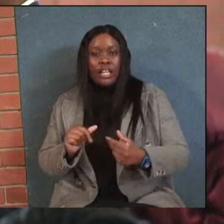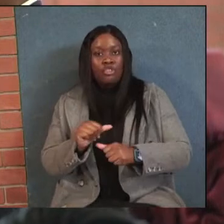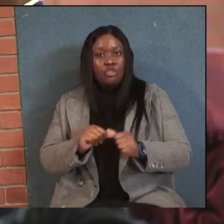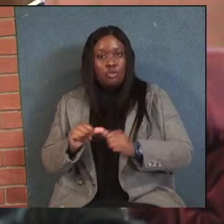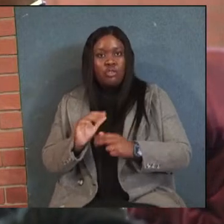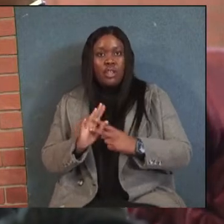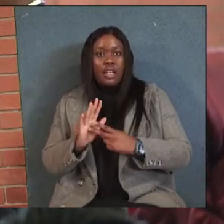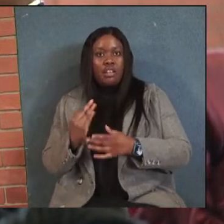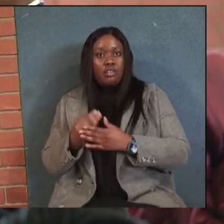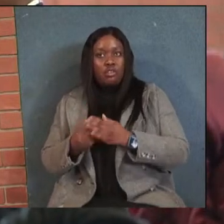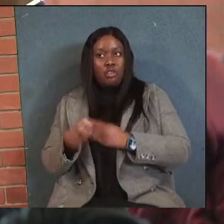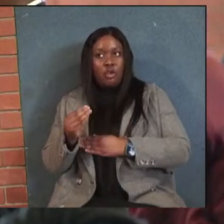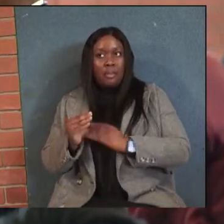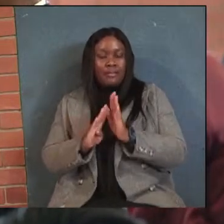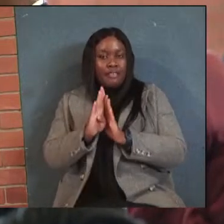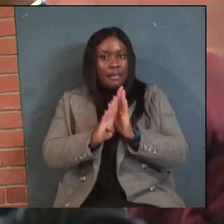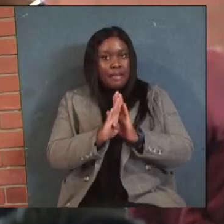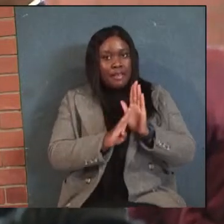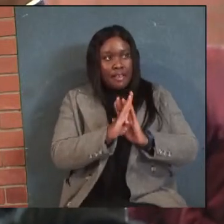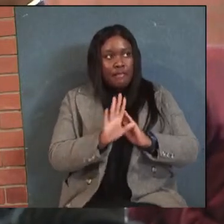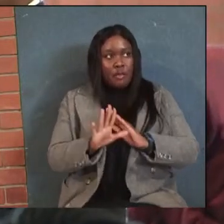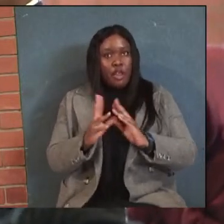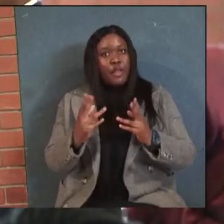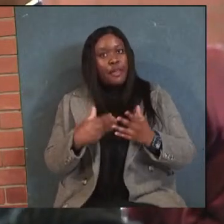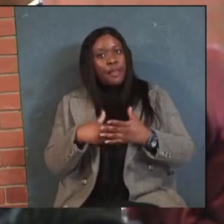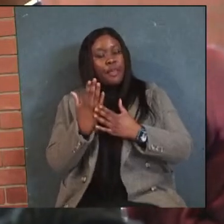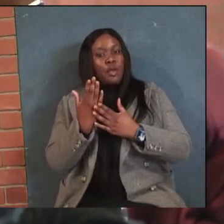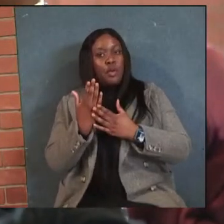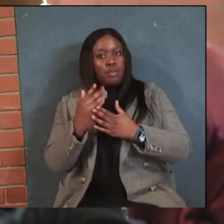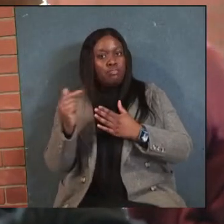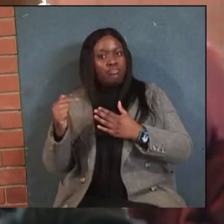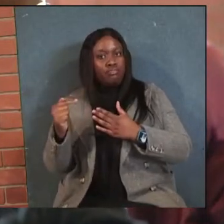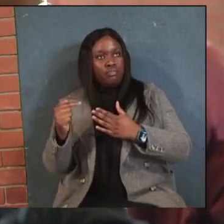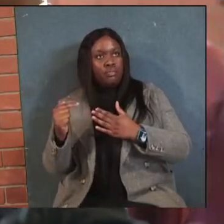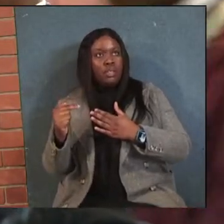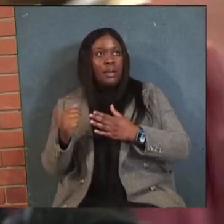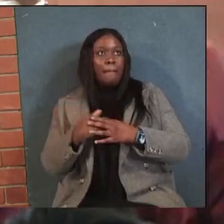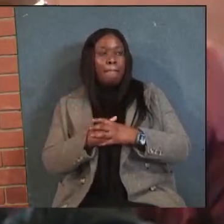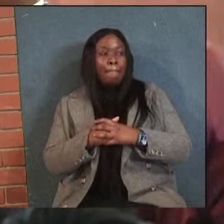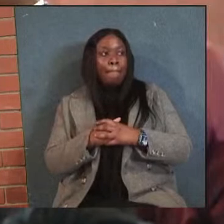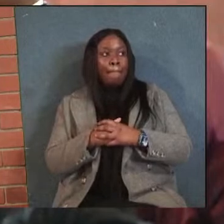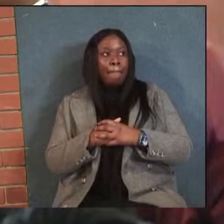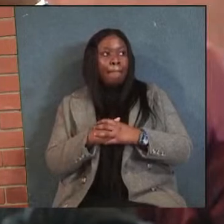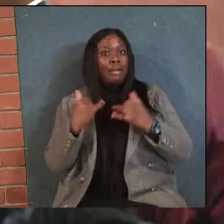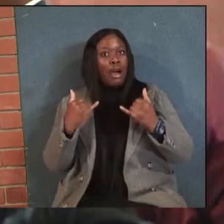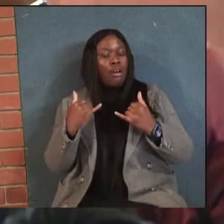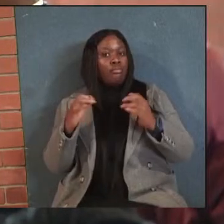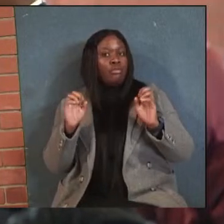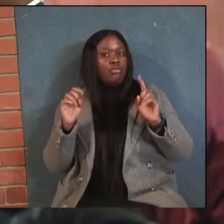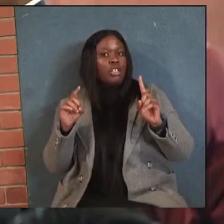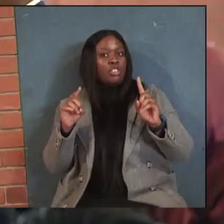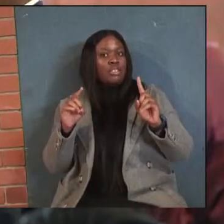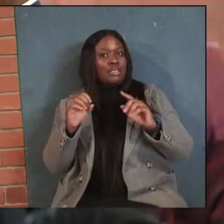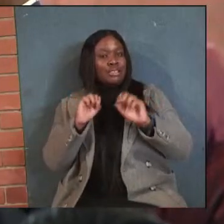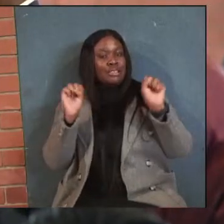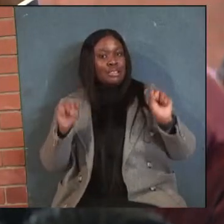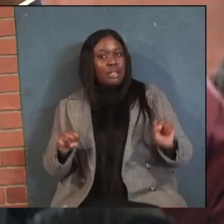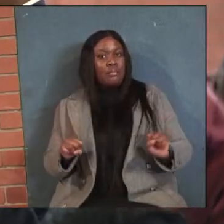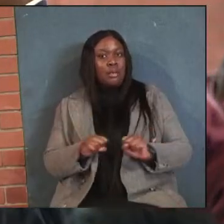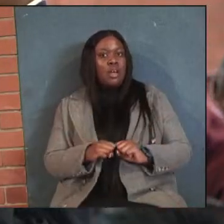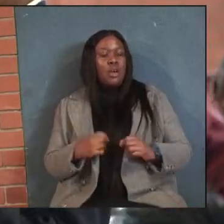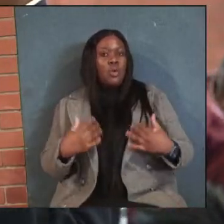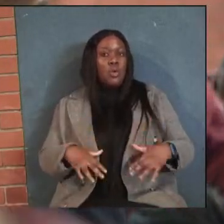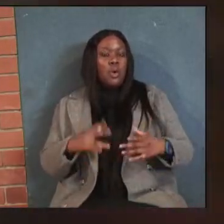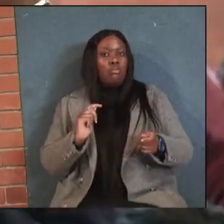imperatives of the new democratic dispersion. That was a great anticipation that educational system would be greatly transformed for the better